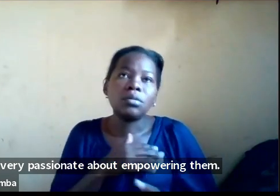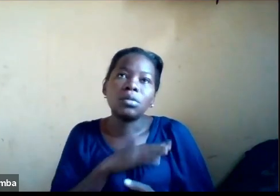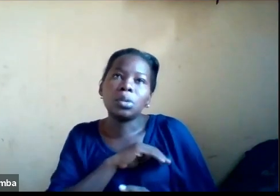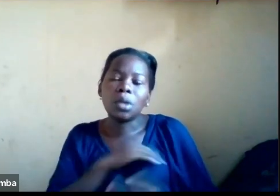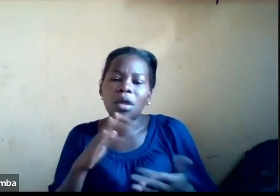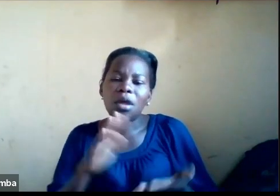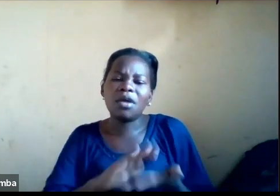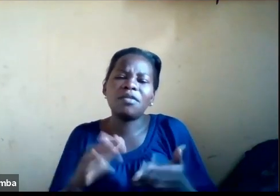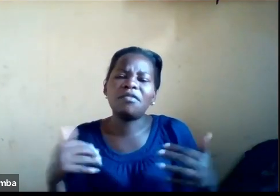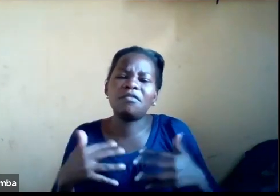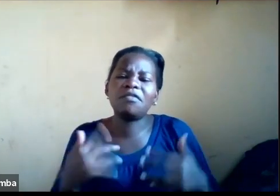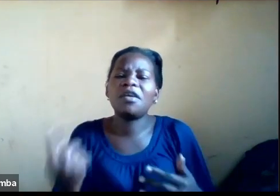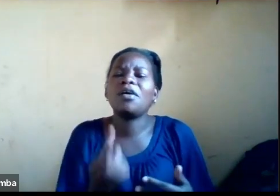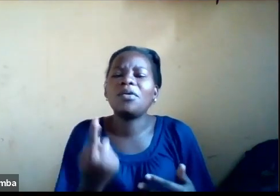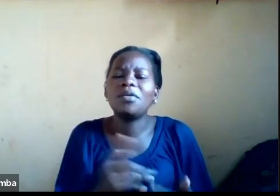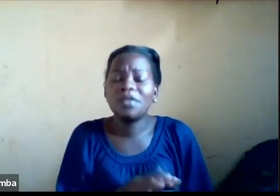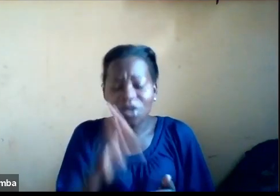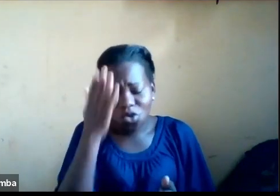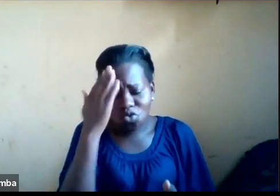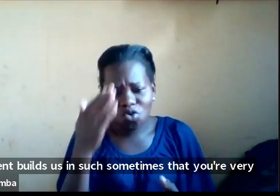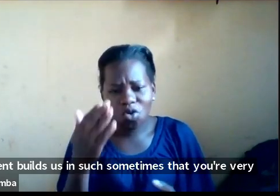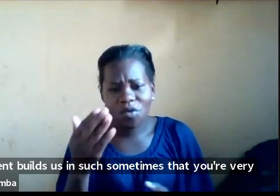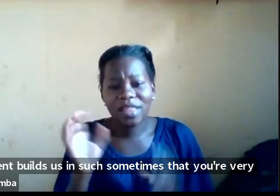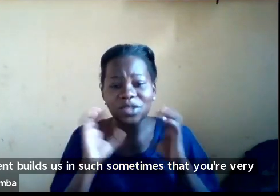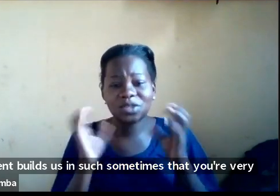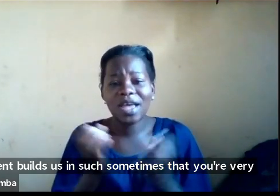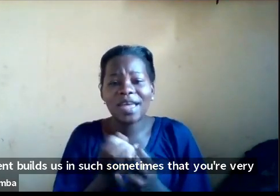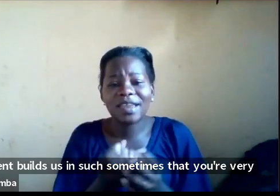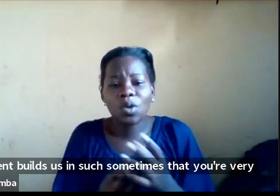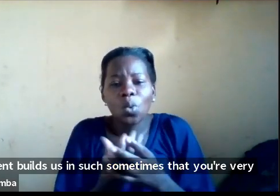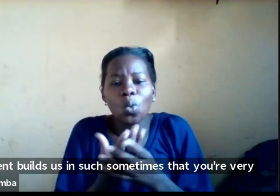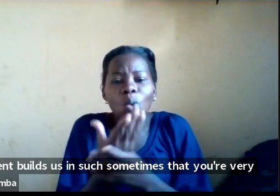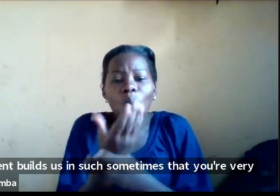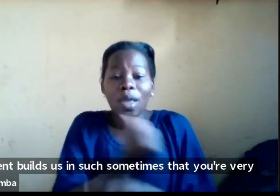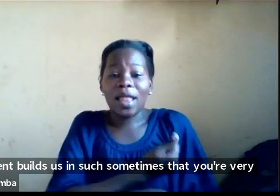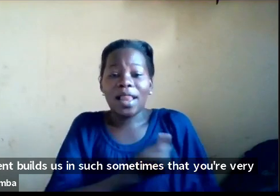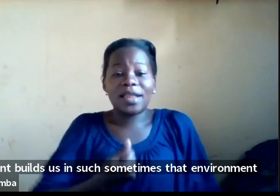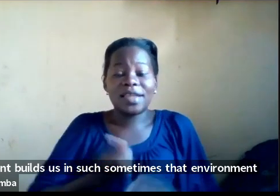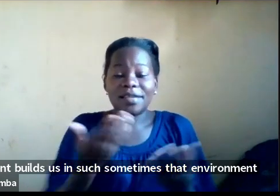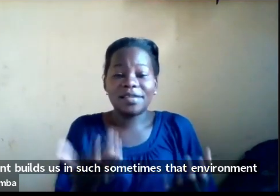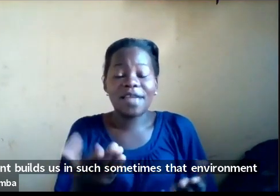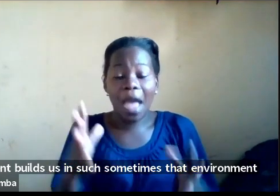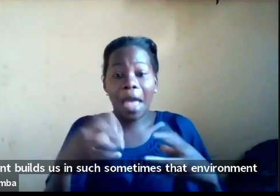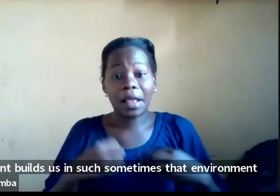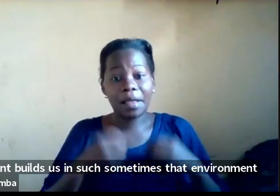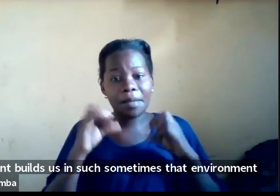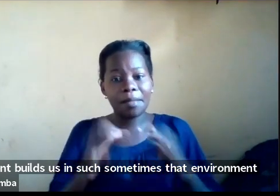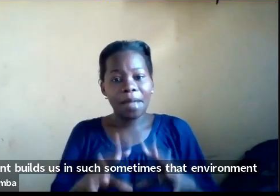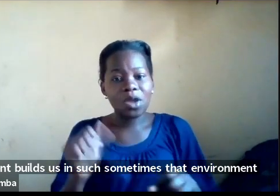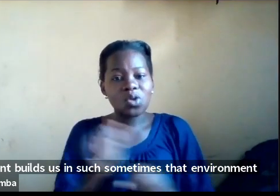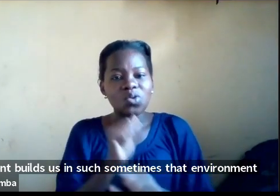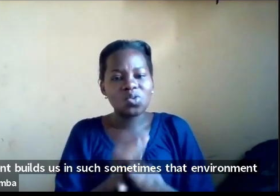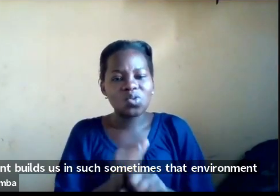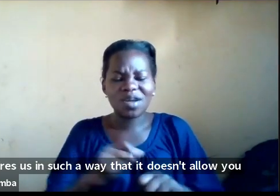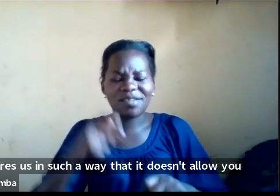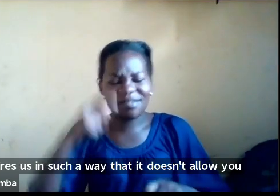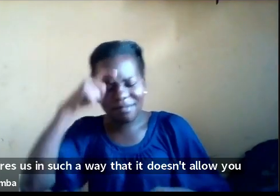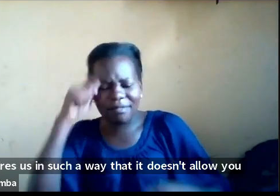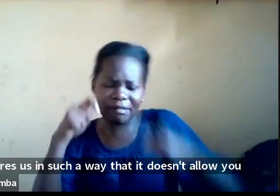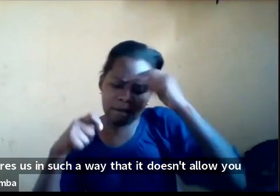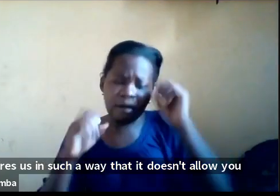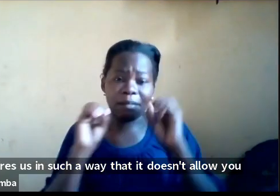the environment builds us in such, sometimes the environment structures us in such a way that it doesn't allow you to grow and thrive, because